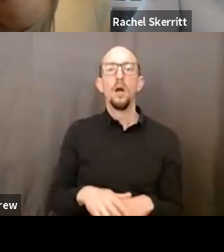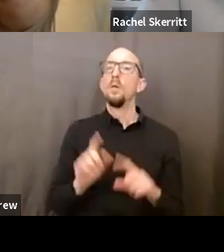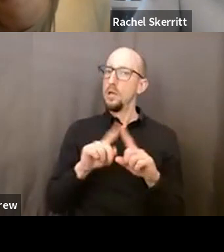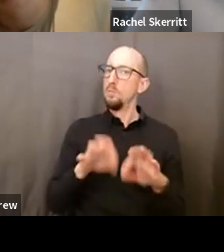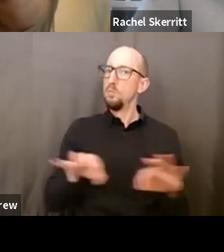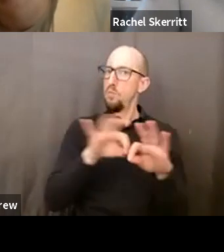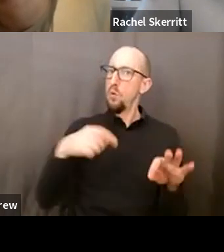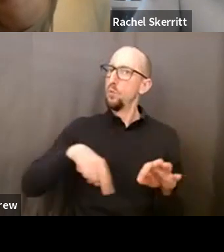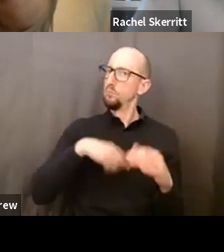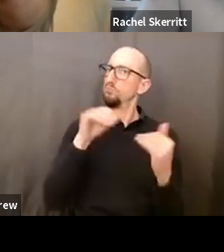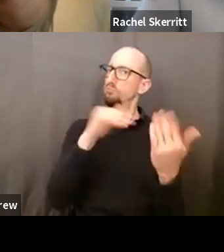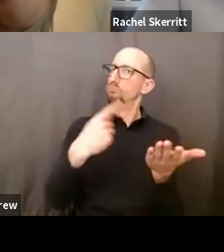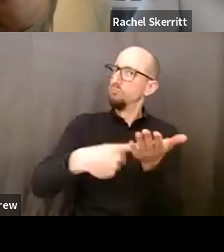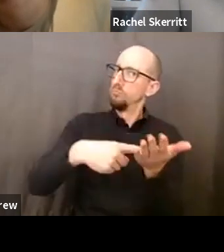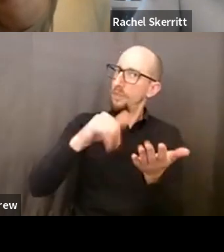I